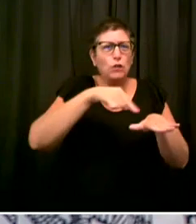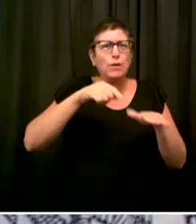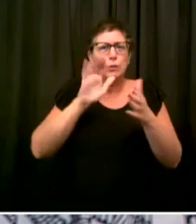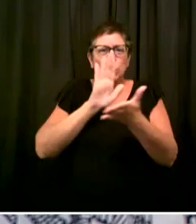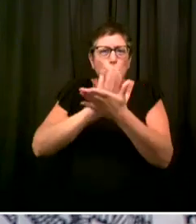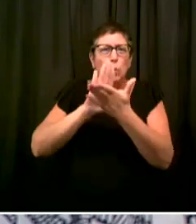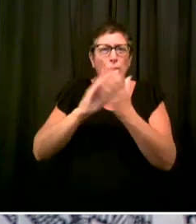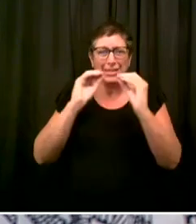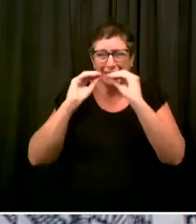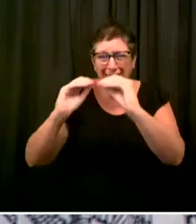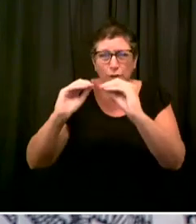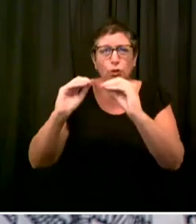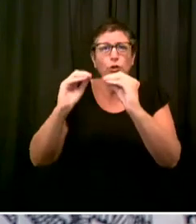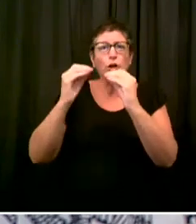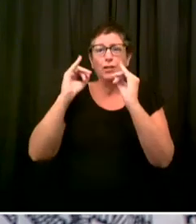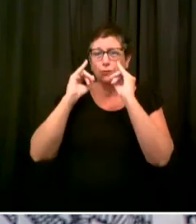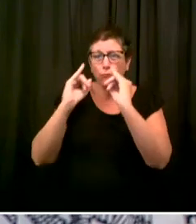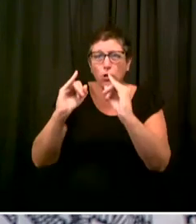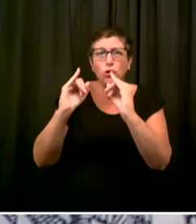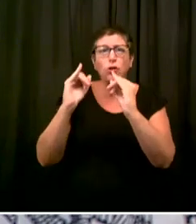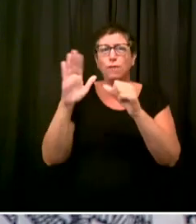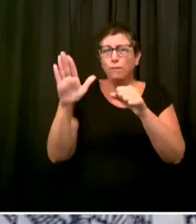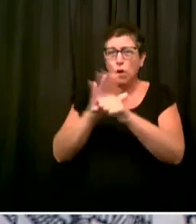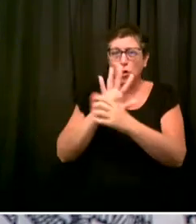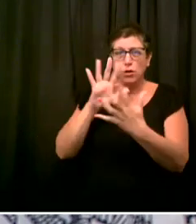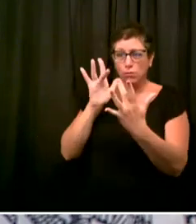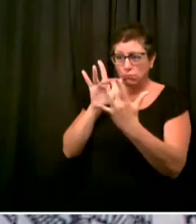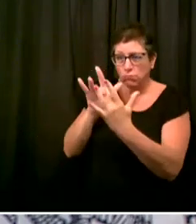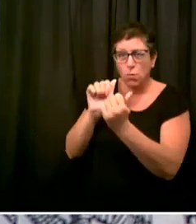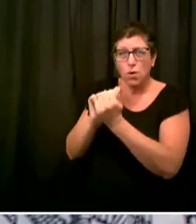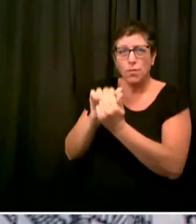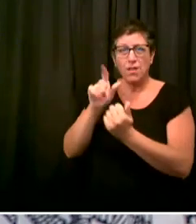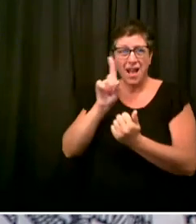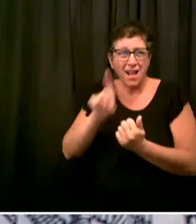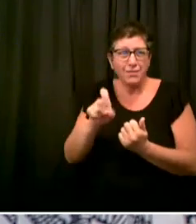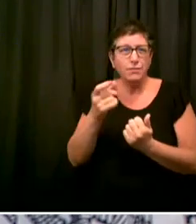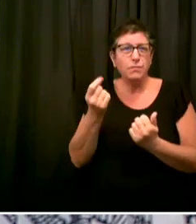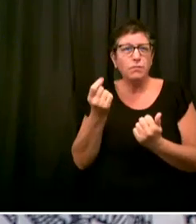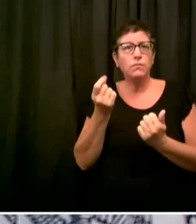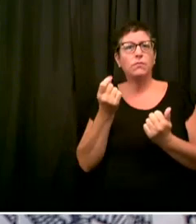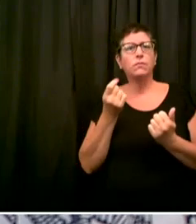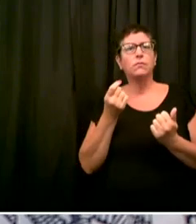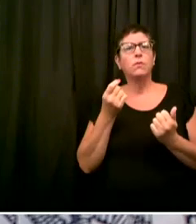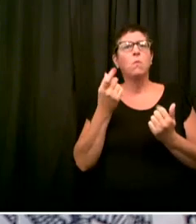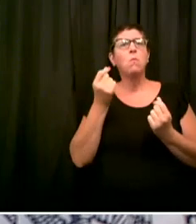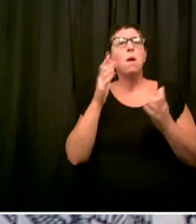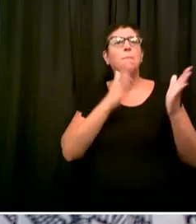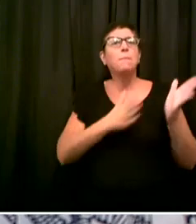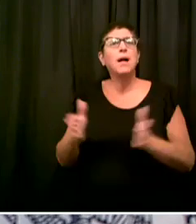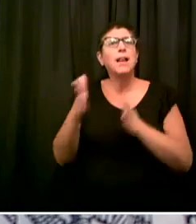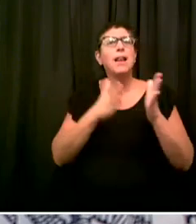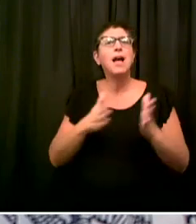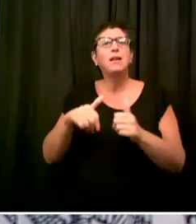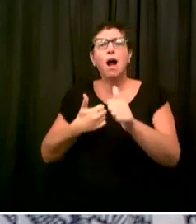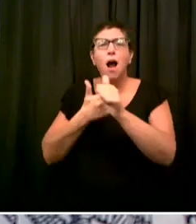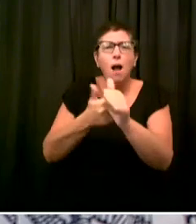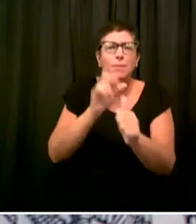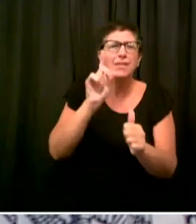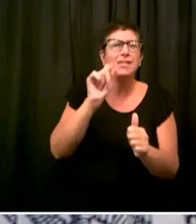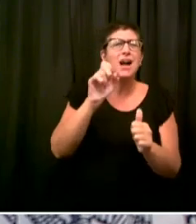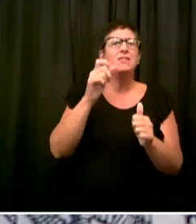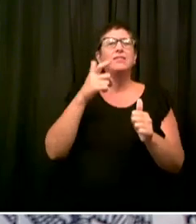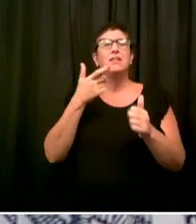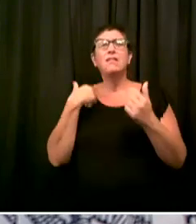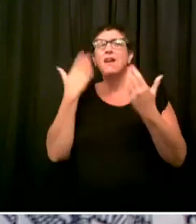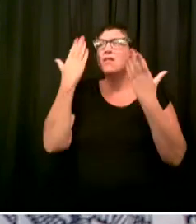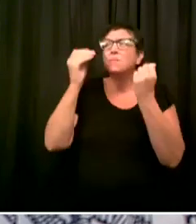fully remote. What is the status of that plan? What is the status of how many seats will be available, and when can parents expect to hear from the city as they